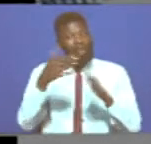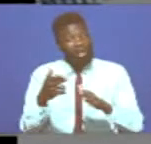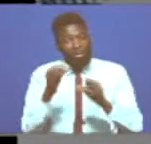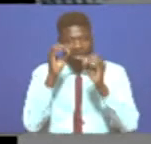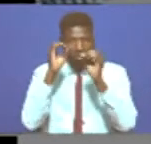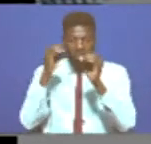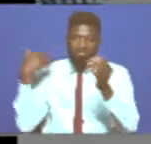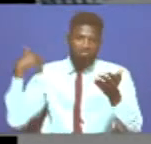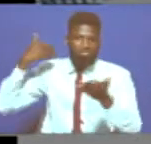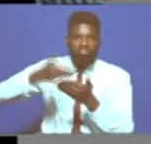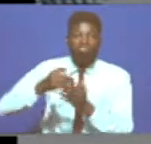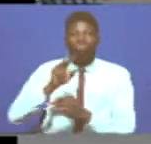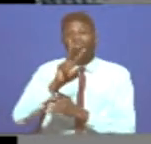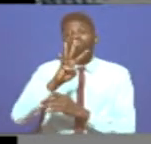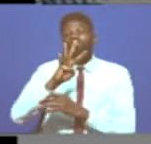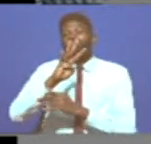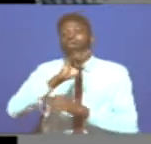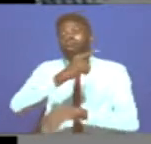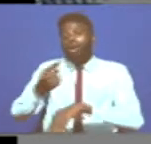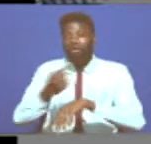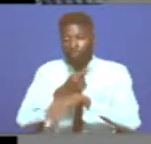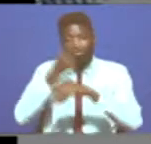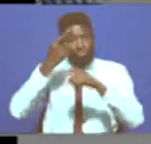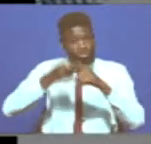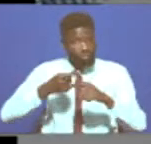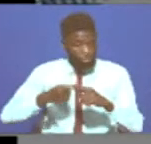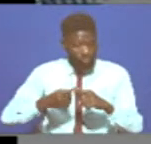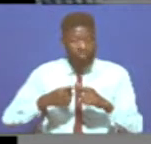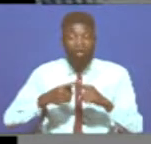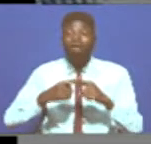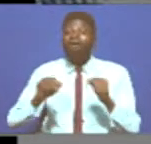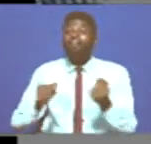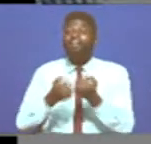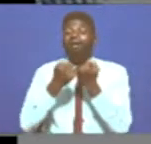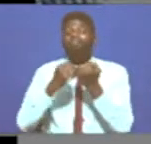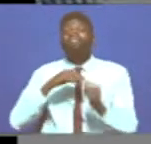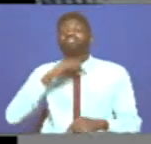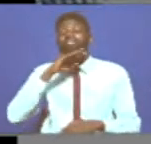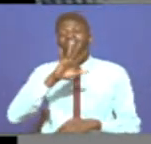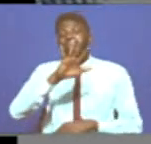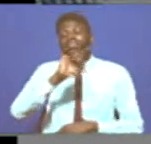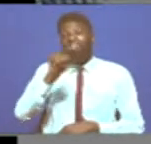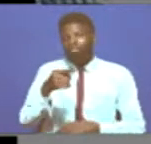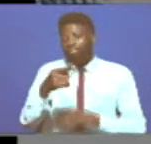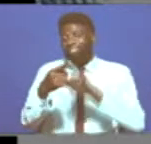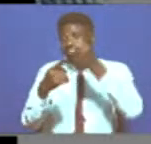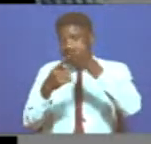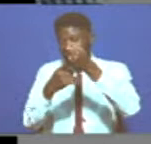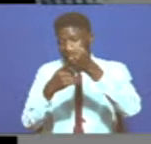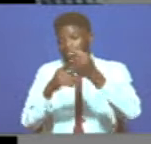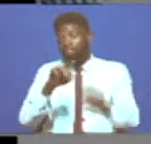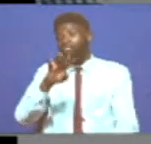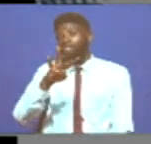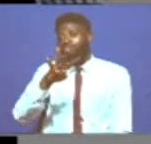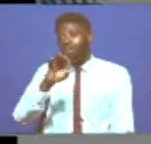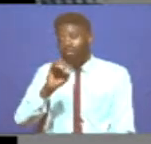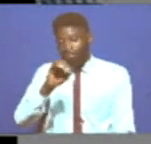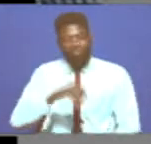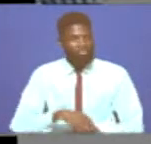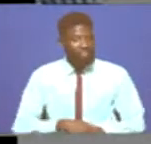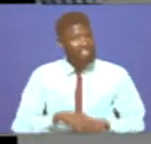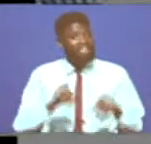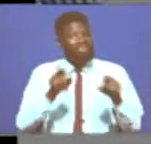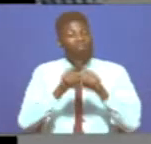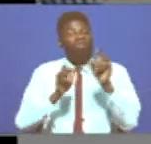last 24 hours. The total fatalities now still stand at 5,640. Meanwhile, over